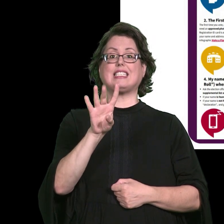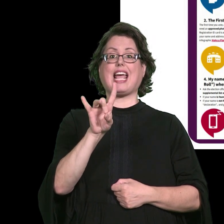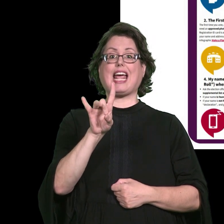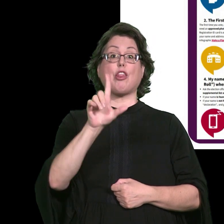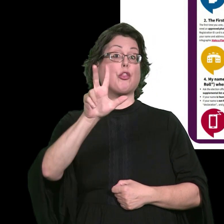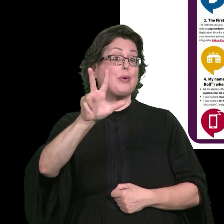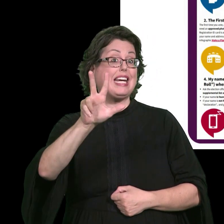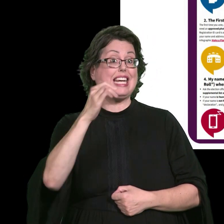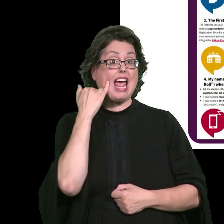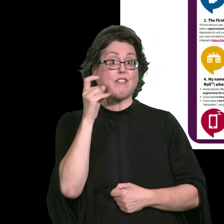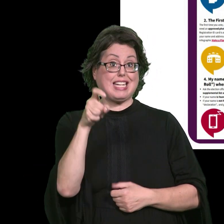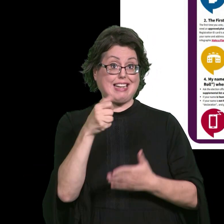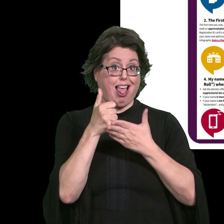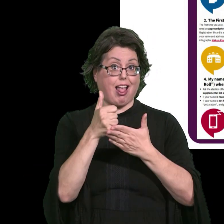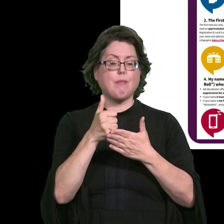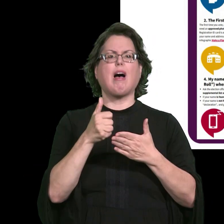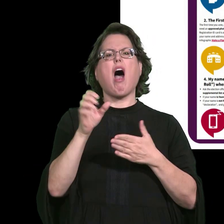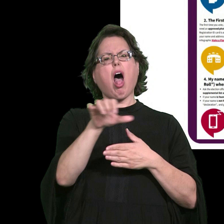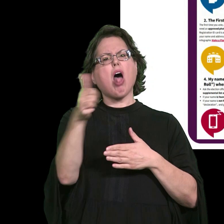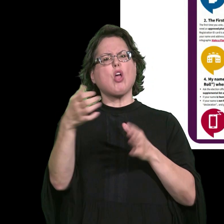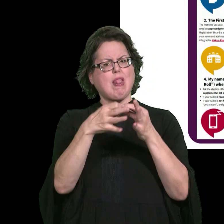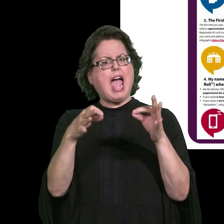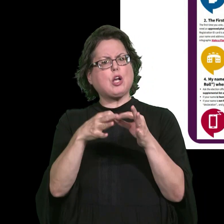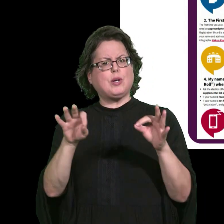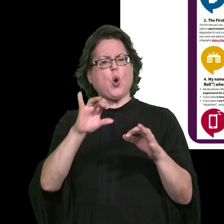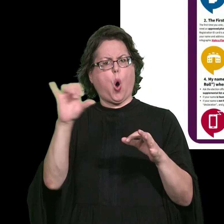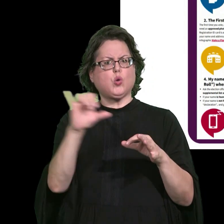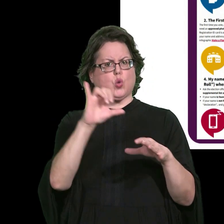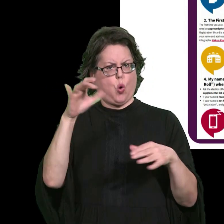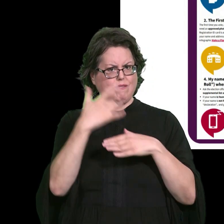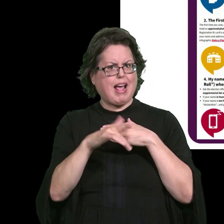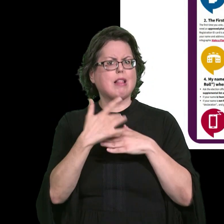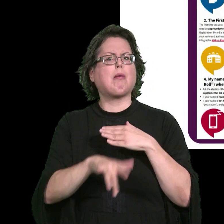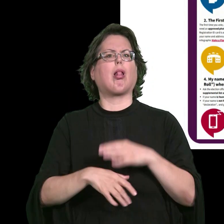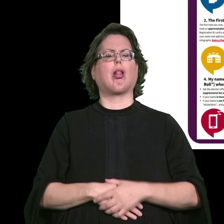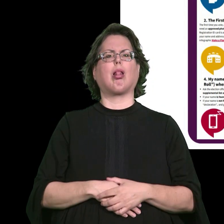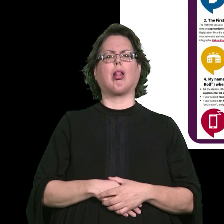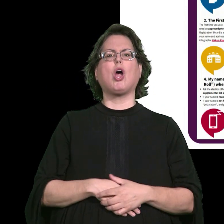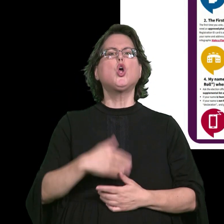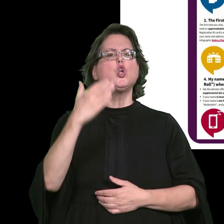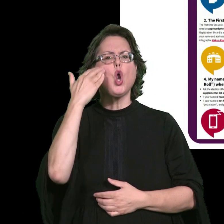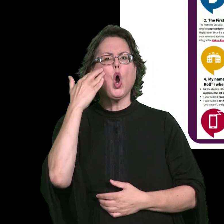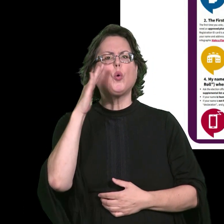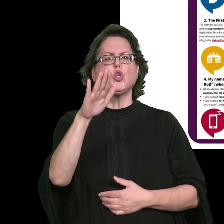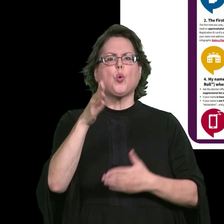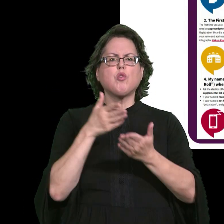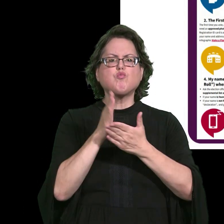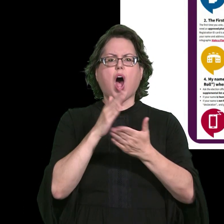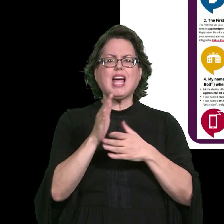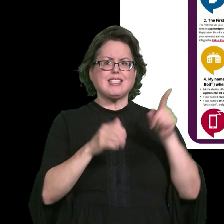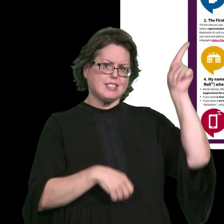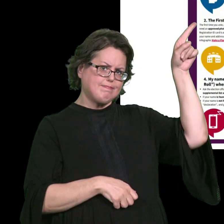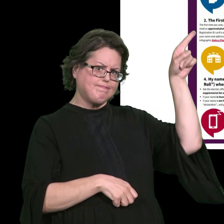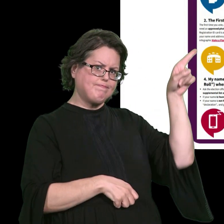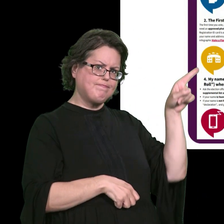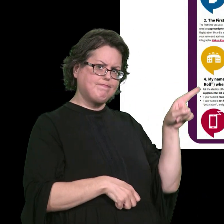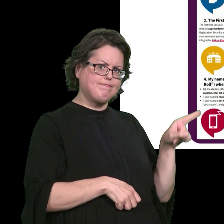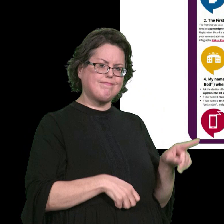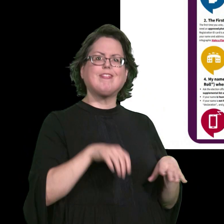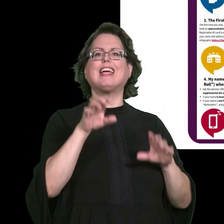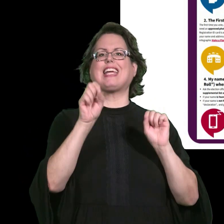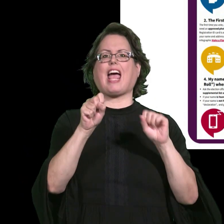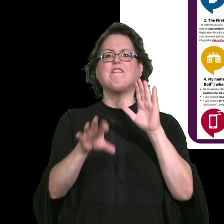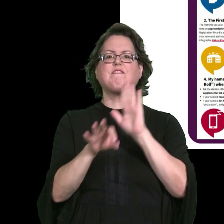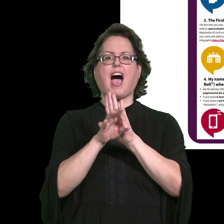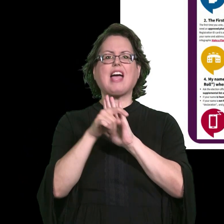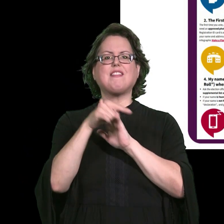1-866-687-8683. Phone lines in other languages are available. This Know Your Rights explainer can be found on our